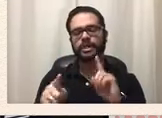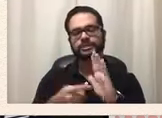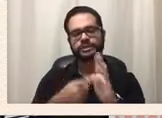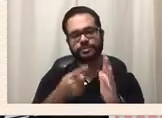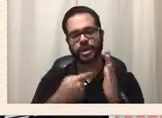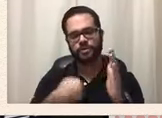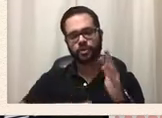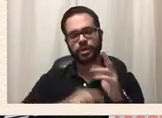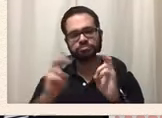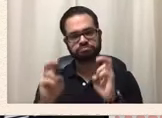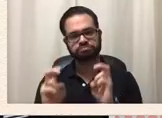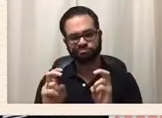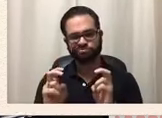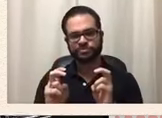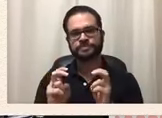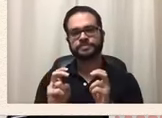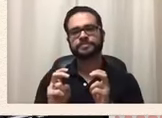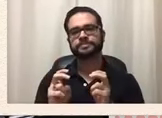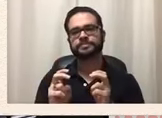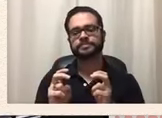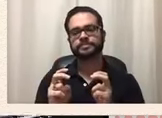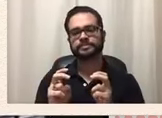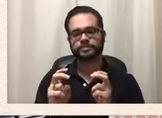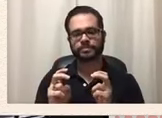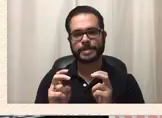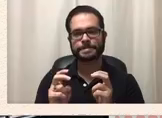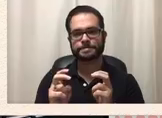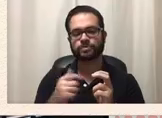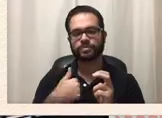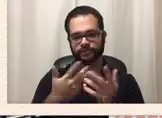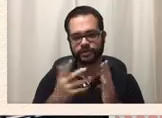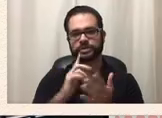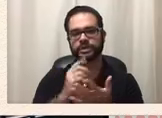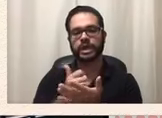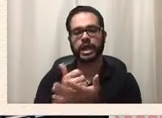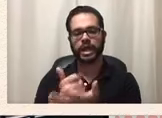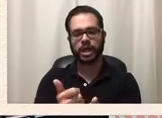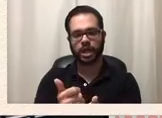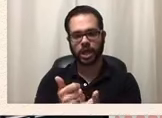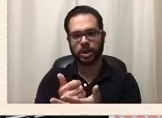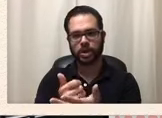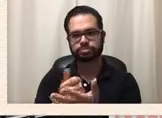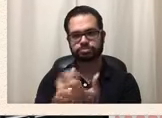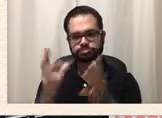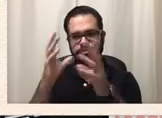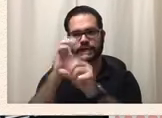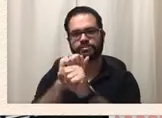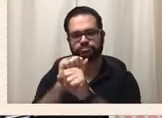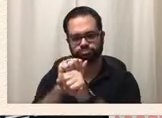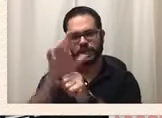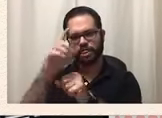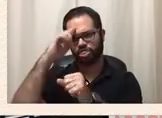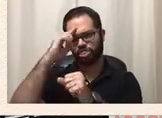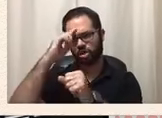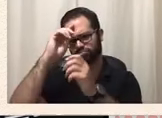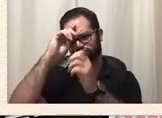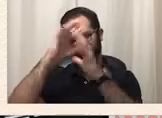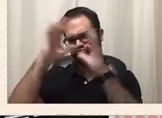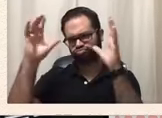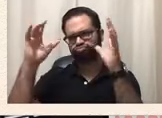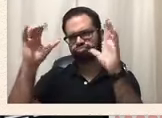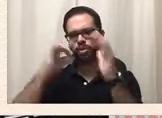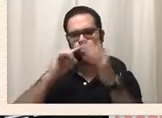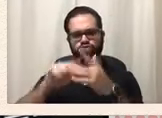together. And so I've been able to help him capture his thoughts. So we're beginning the process of